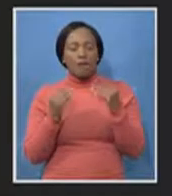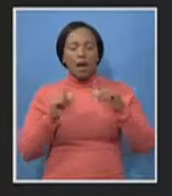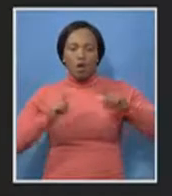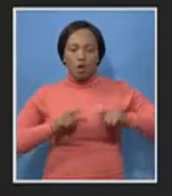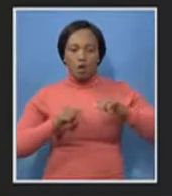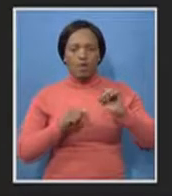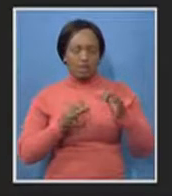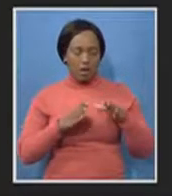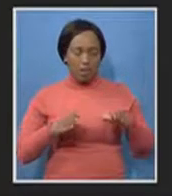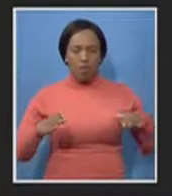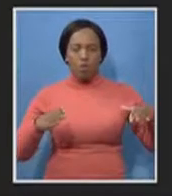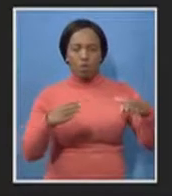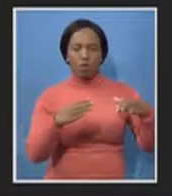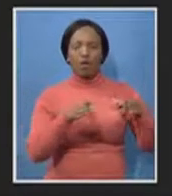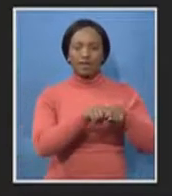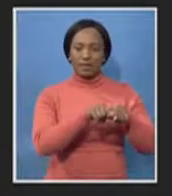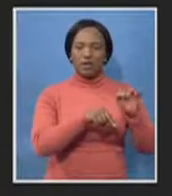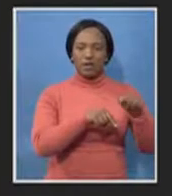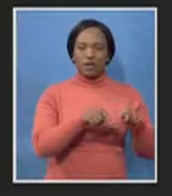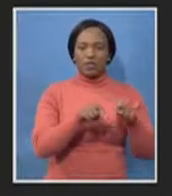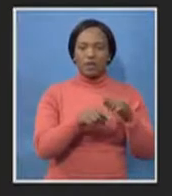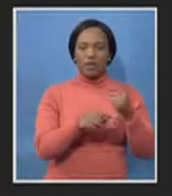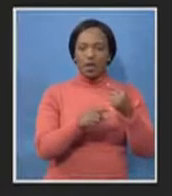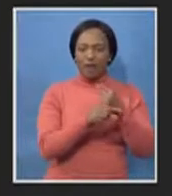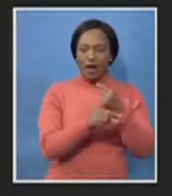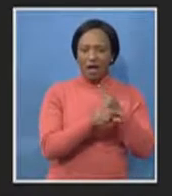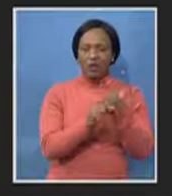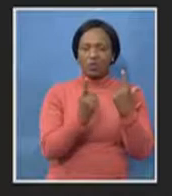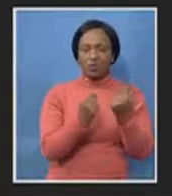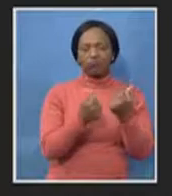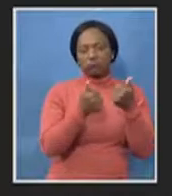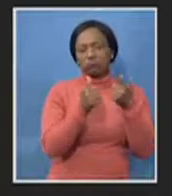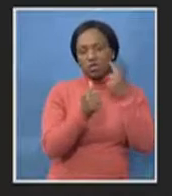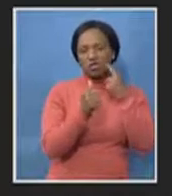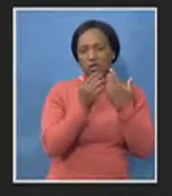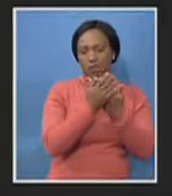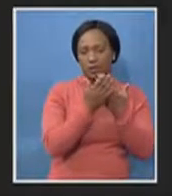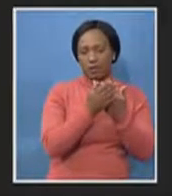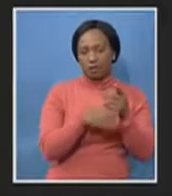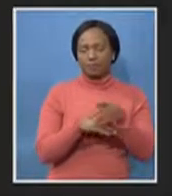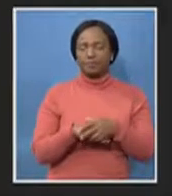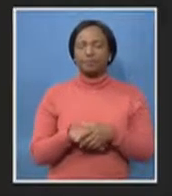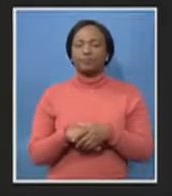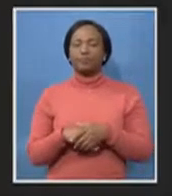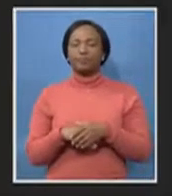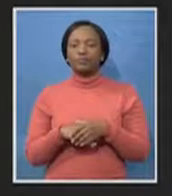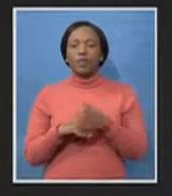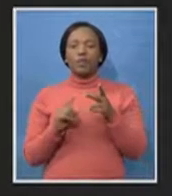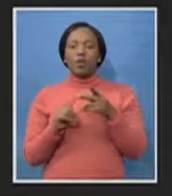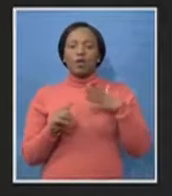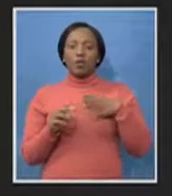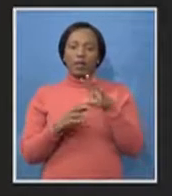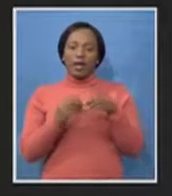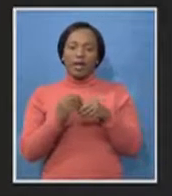to implement that. Let me just add something here and say that we are very early on in